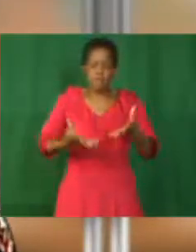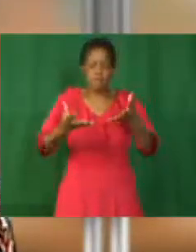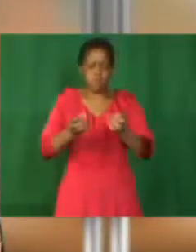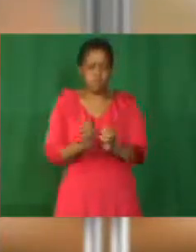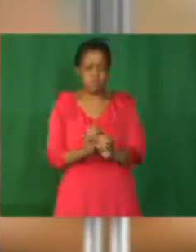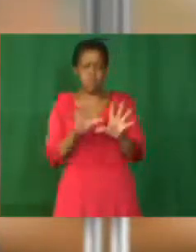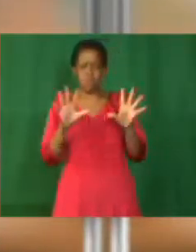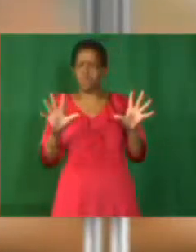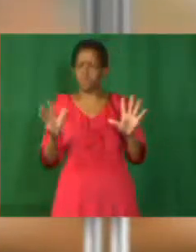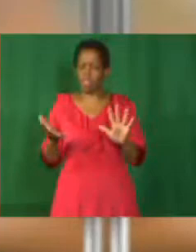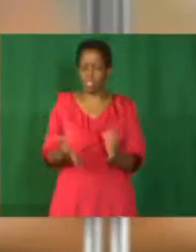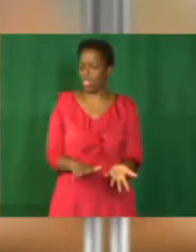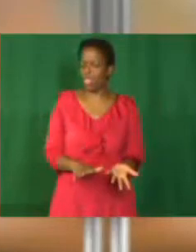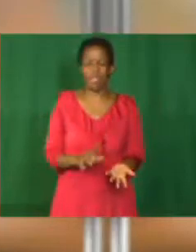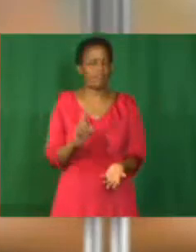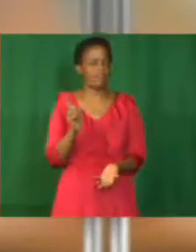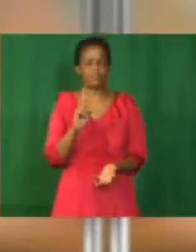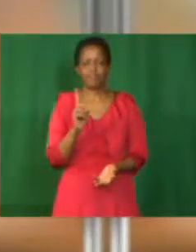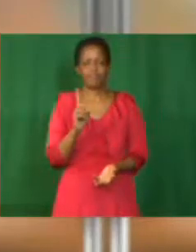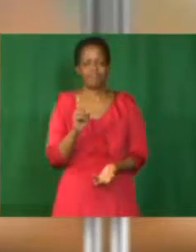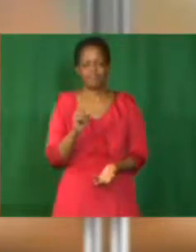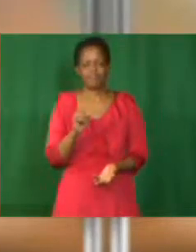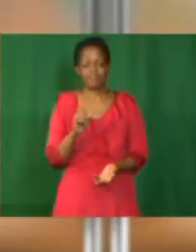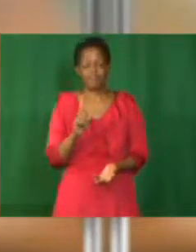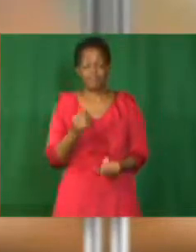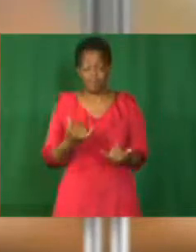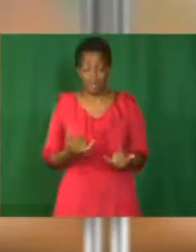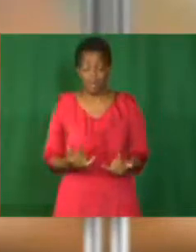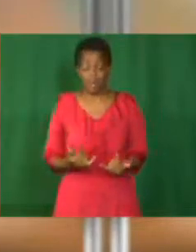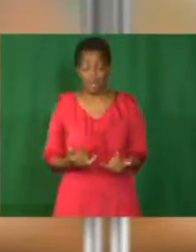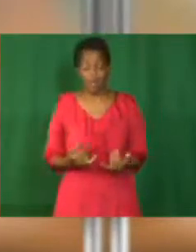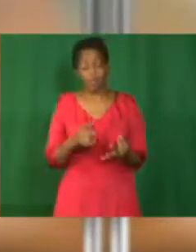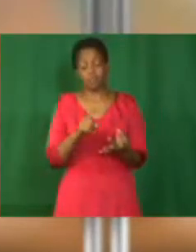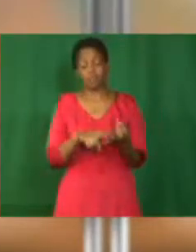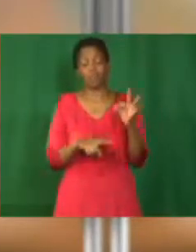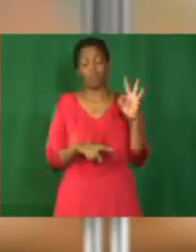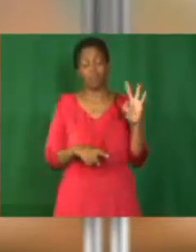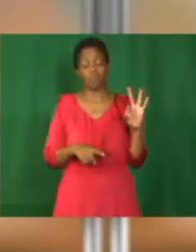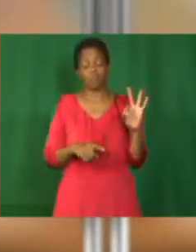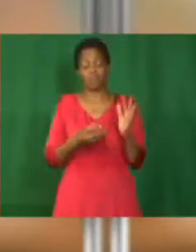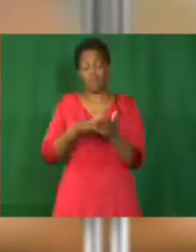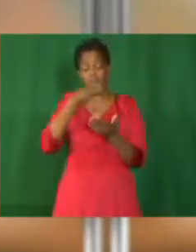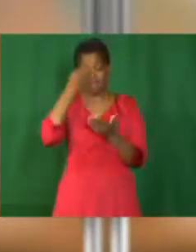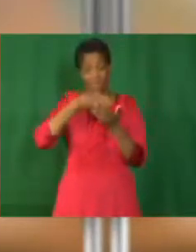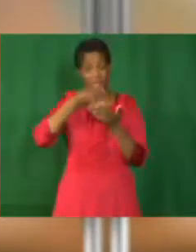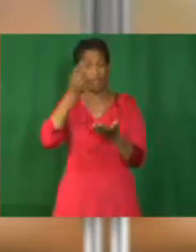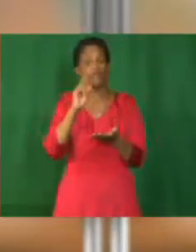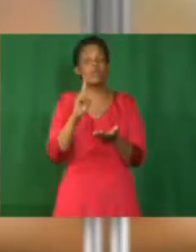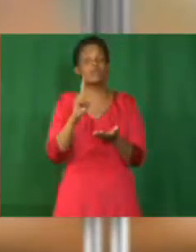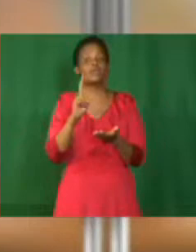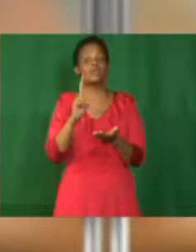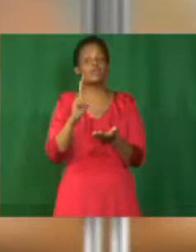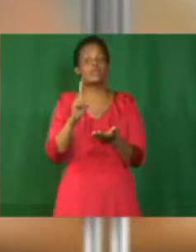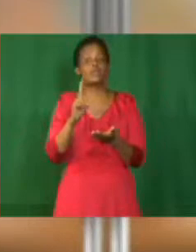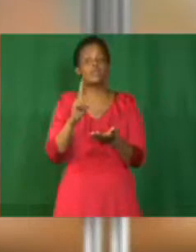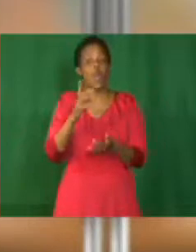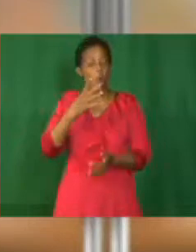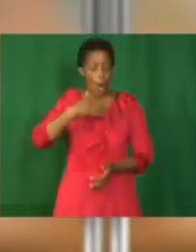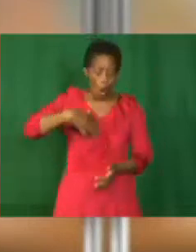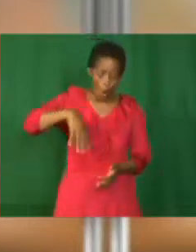now, our third lesson that we learn is that we should learn that we are all very much